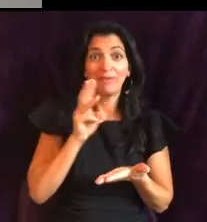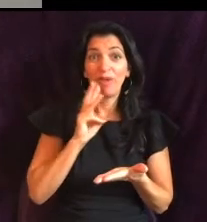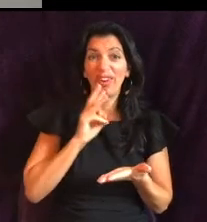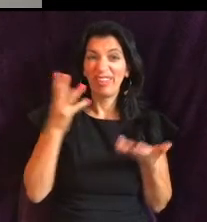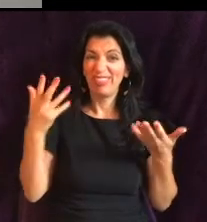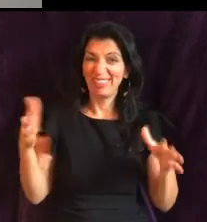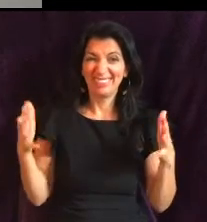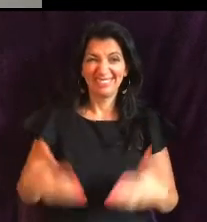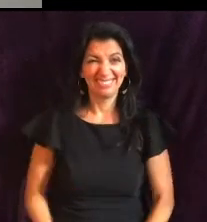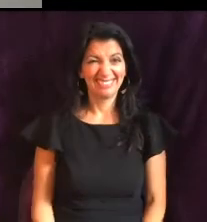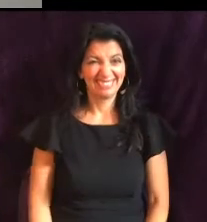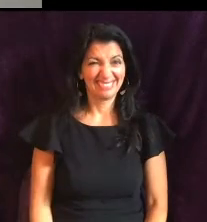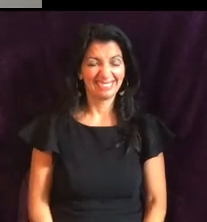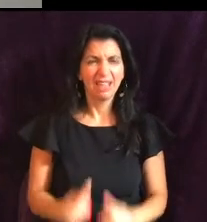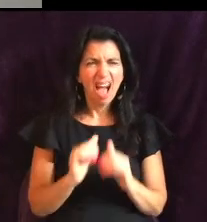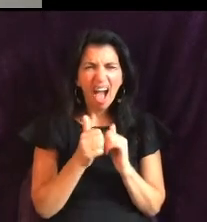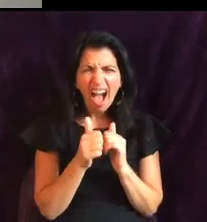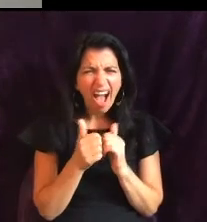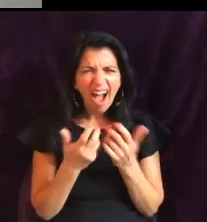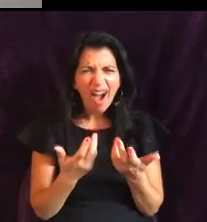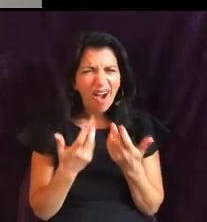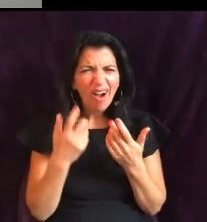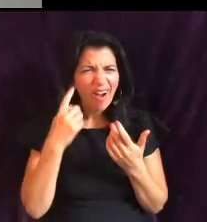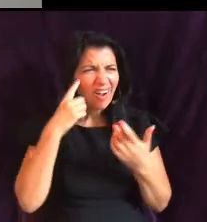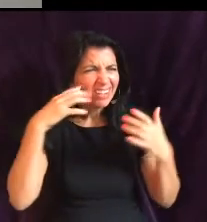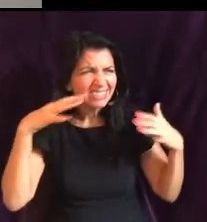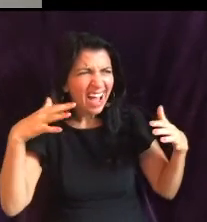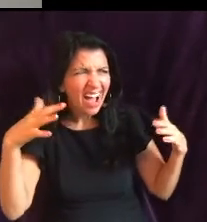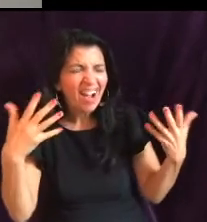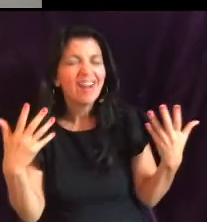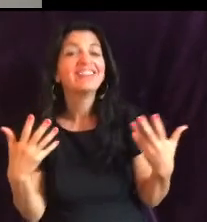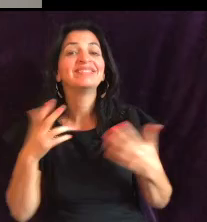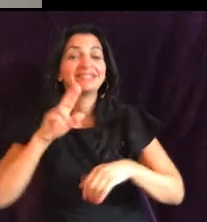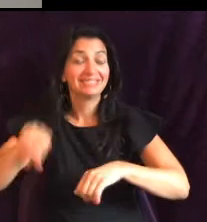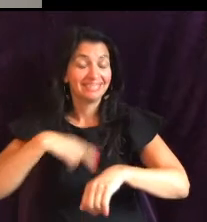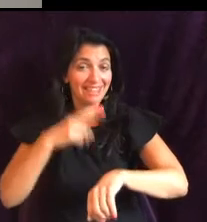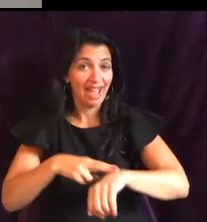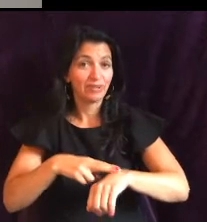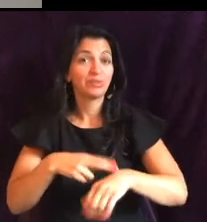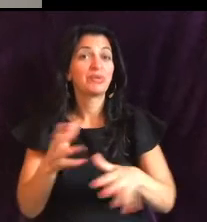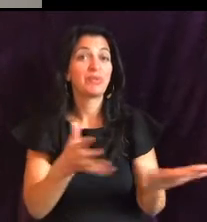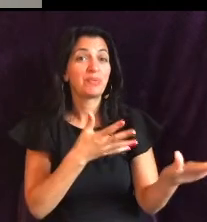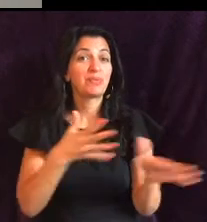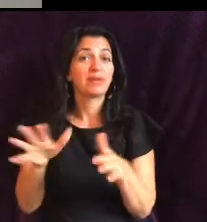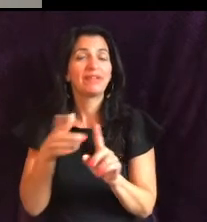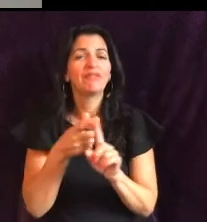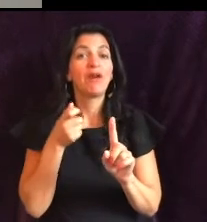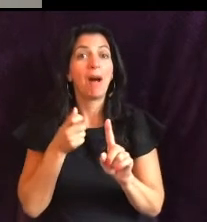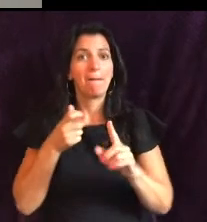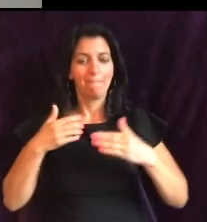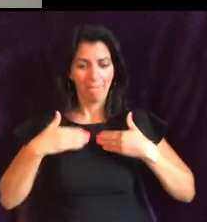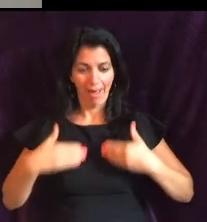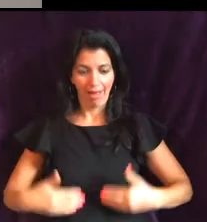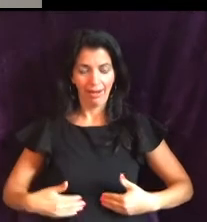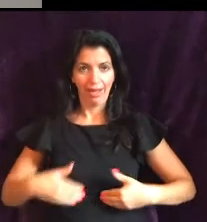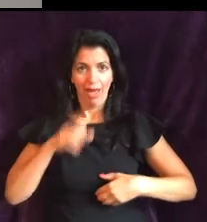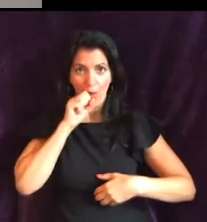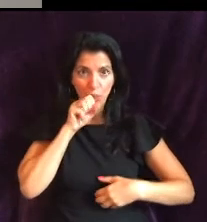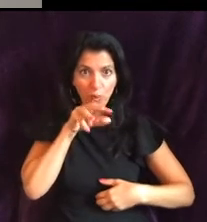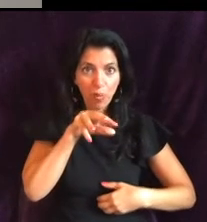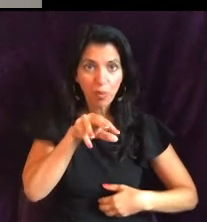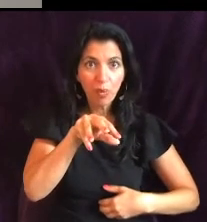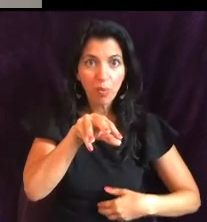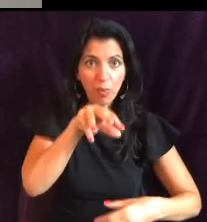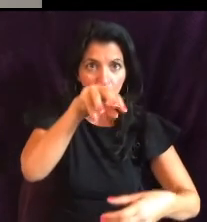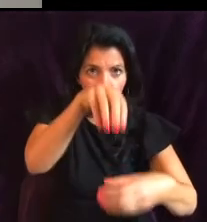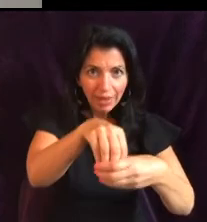this is how we're going to get sound out of this. We're going to use natural wind from our body blowing into the water bottle